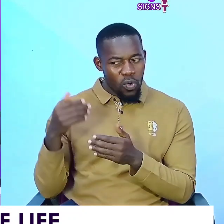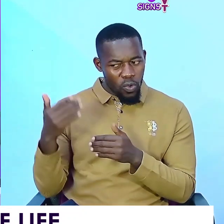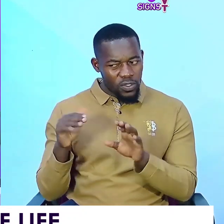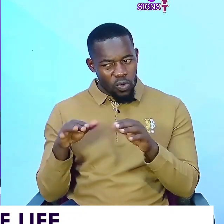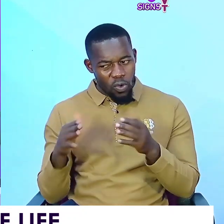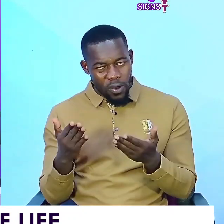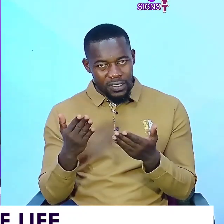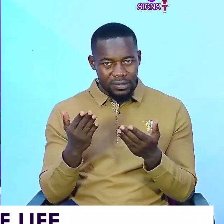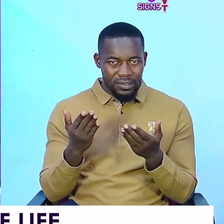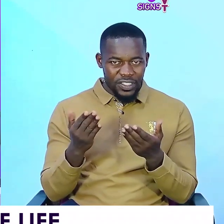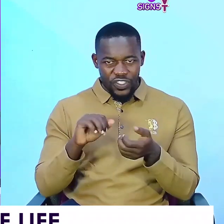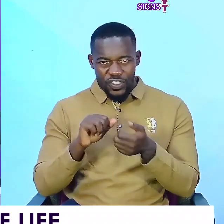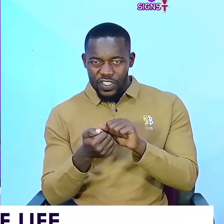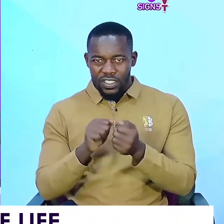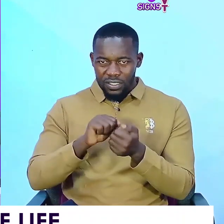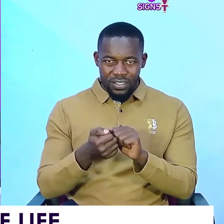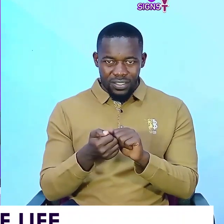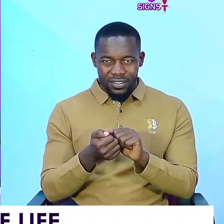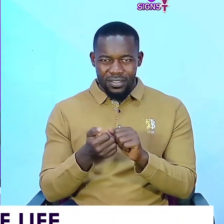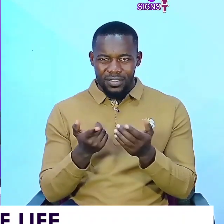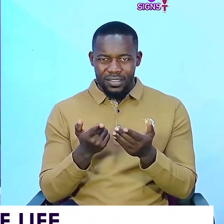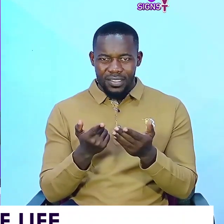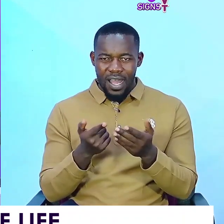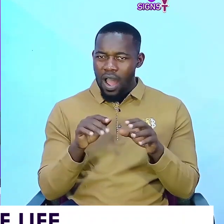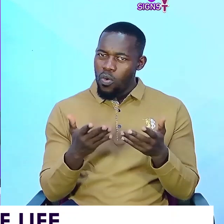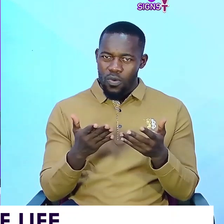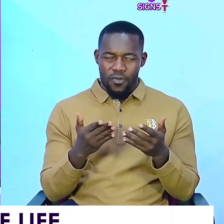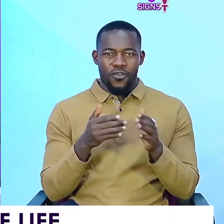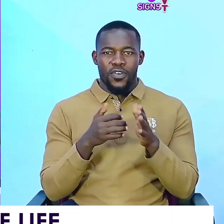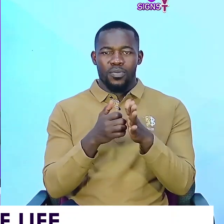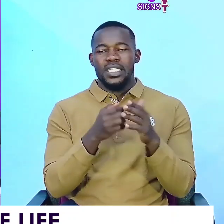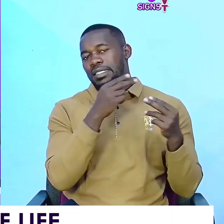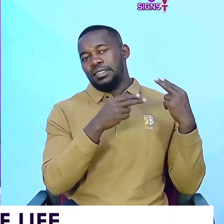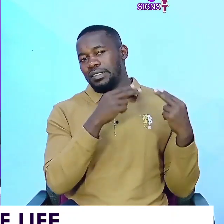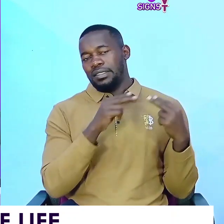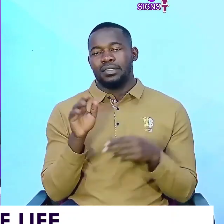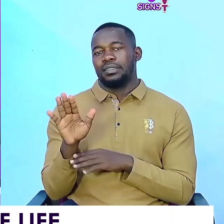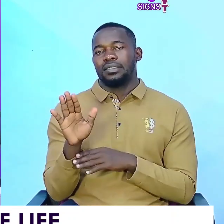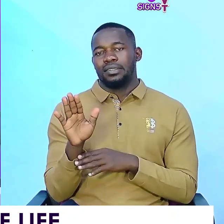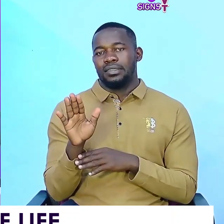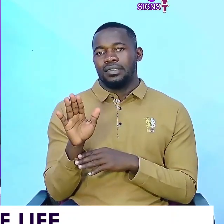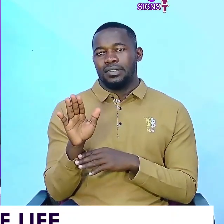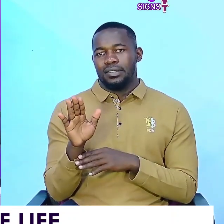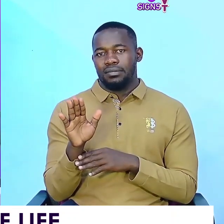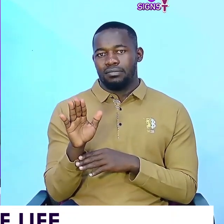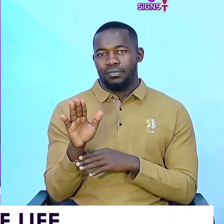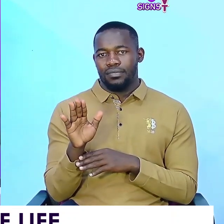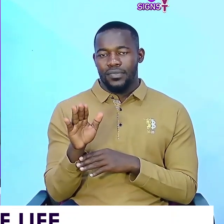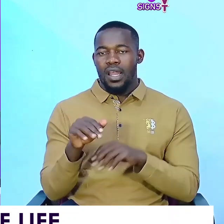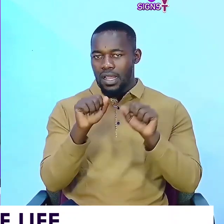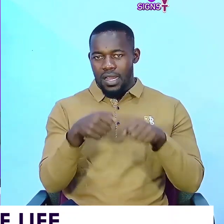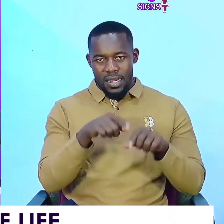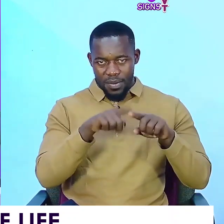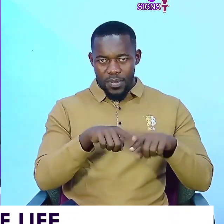I know that there's a track record of Jonah being honest, then I'll develop some trust. I'll rely on the